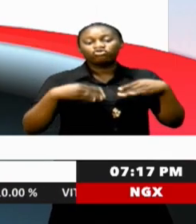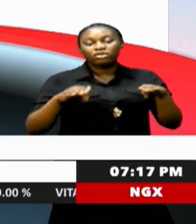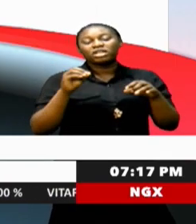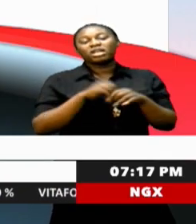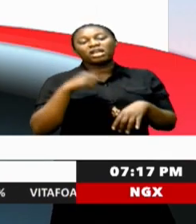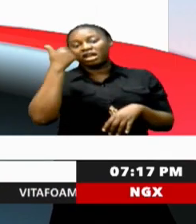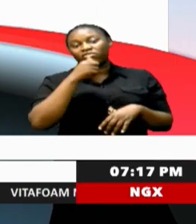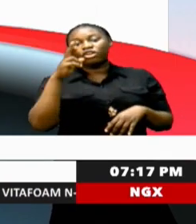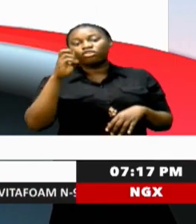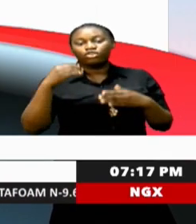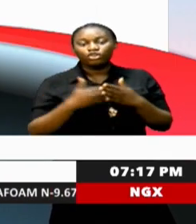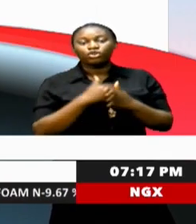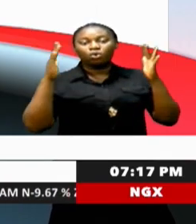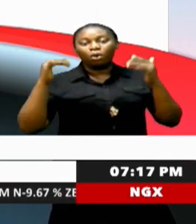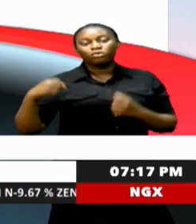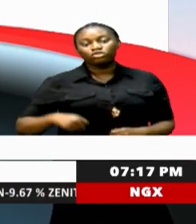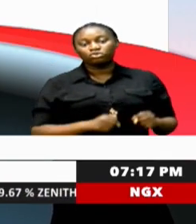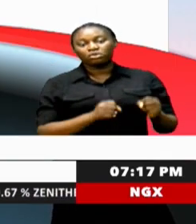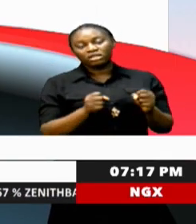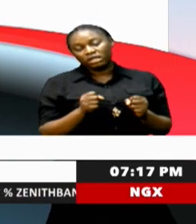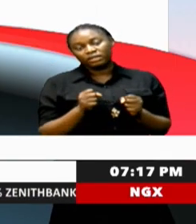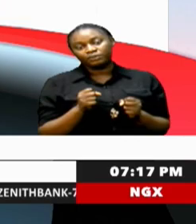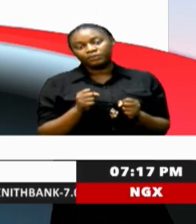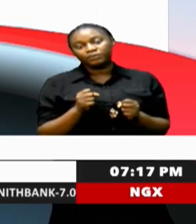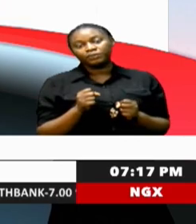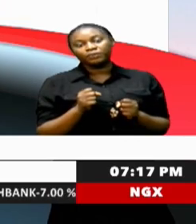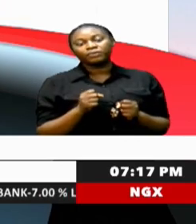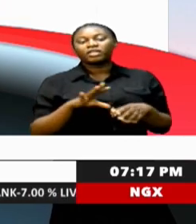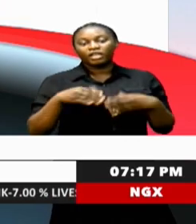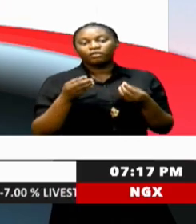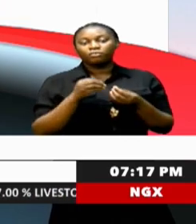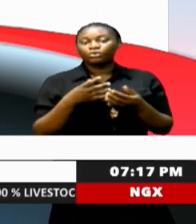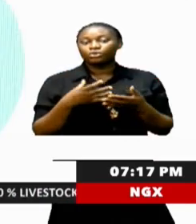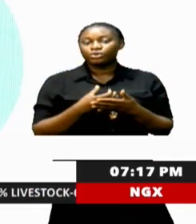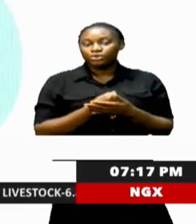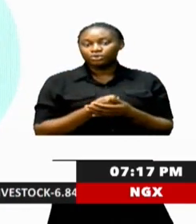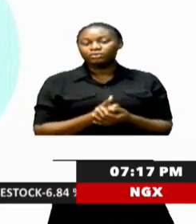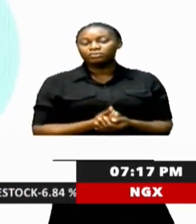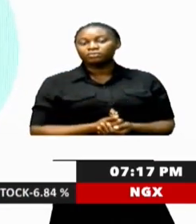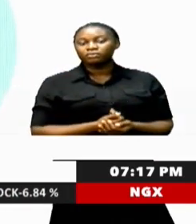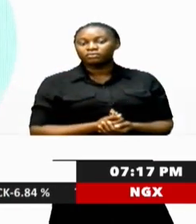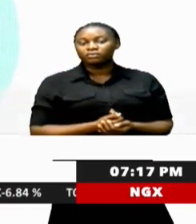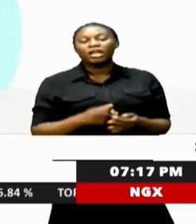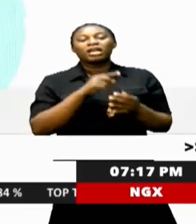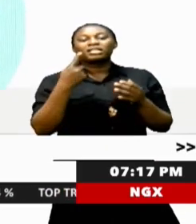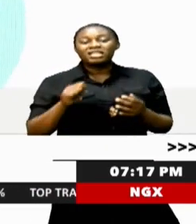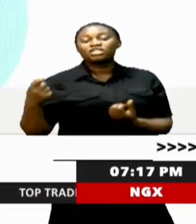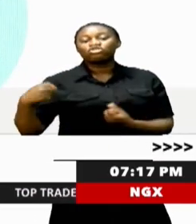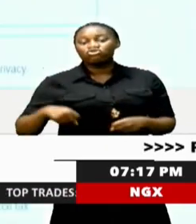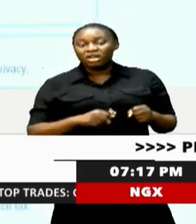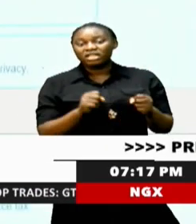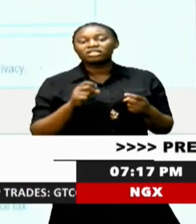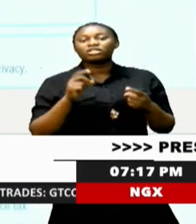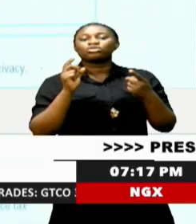the Renewed Hope Strategy. State House correspondent Abdurrahman Jibrila reports. The strategy is to